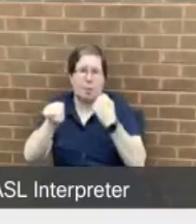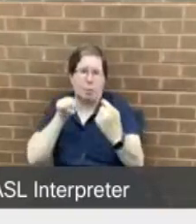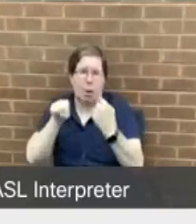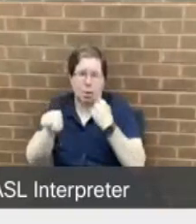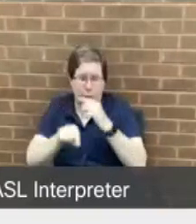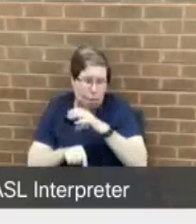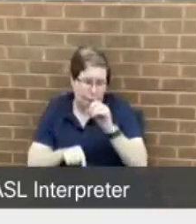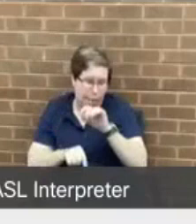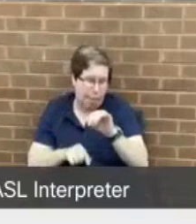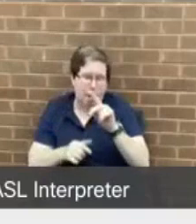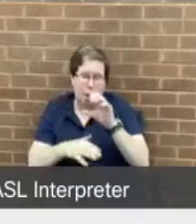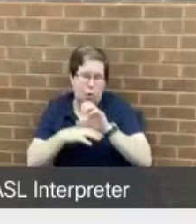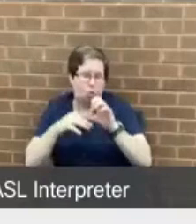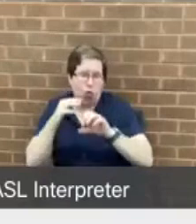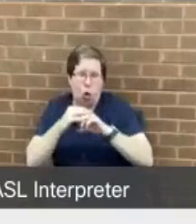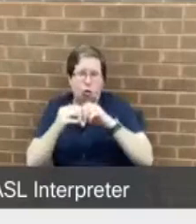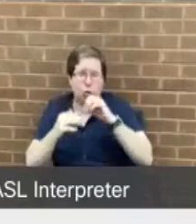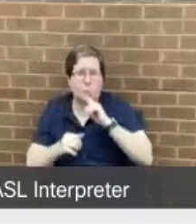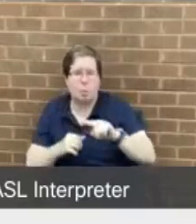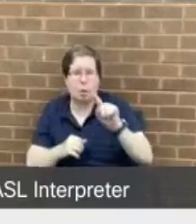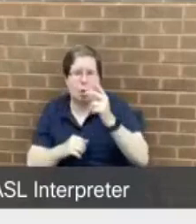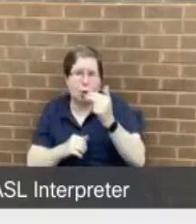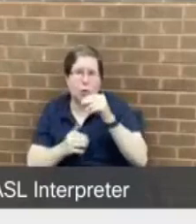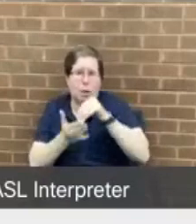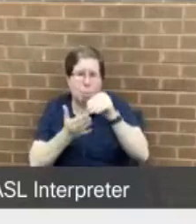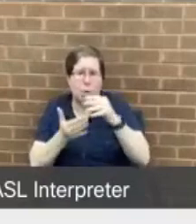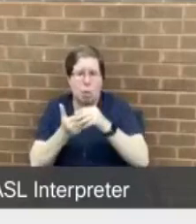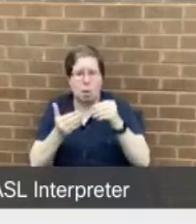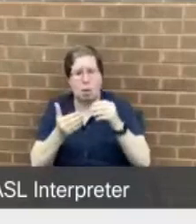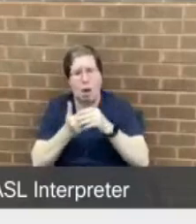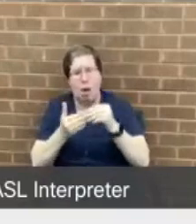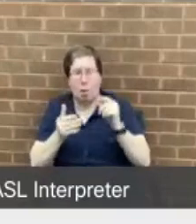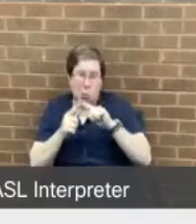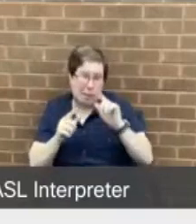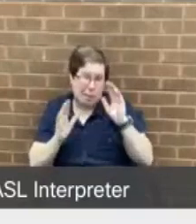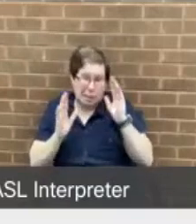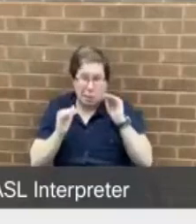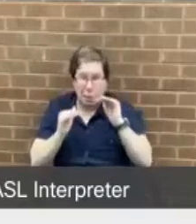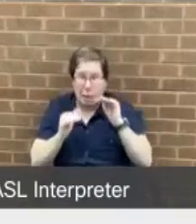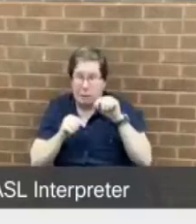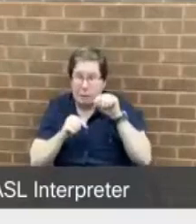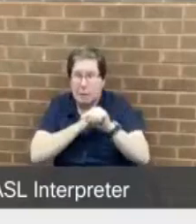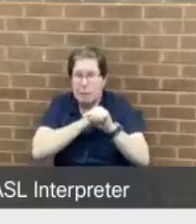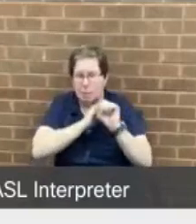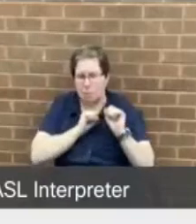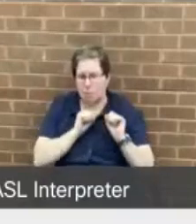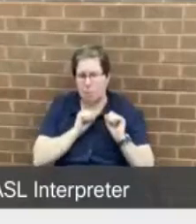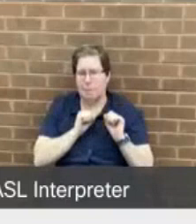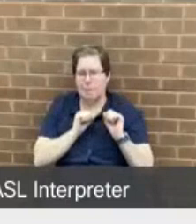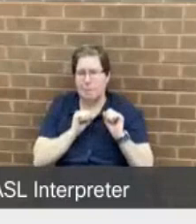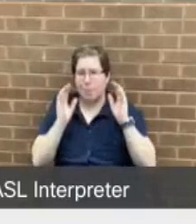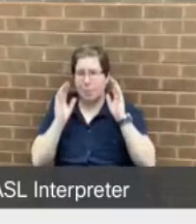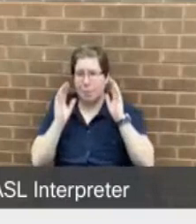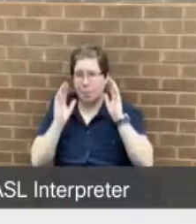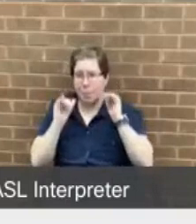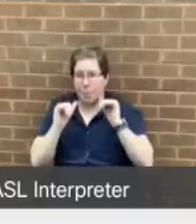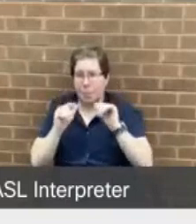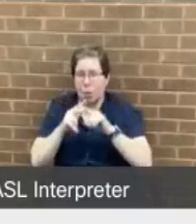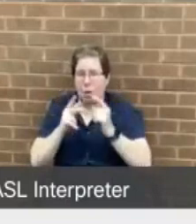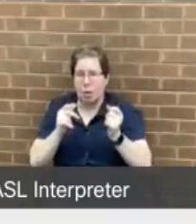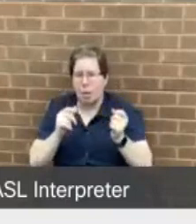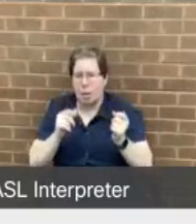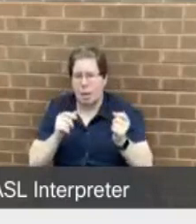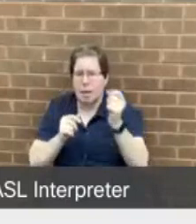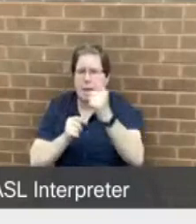project is $13 million and will begin, anticipated to begin this fall. I'm sorry, anticipated to begin next fall, fall